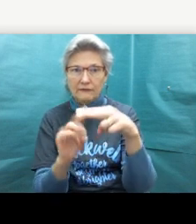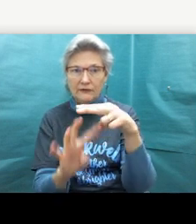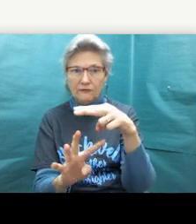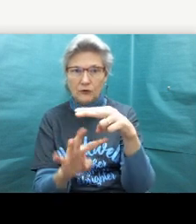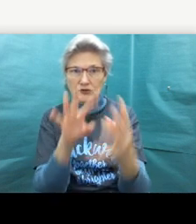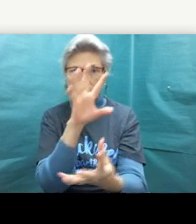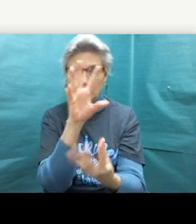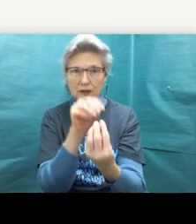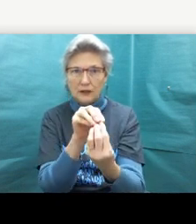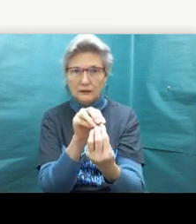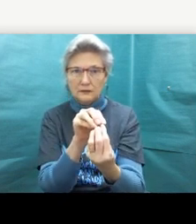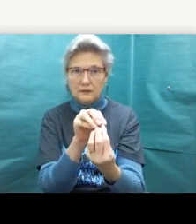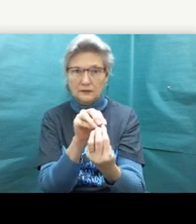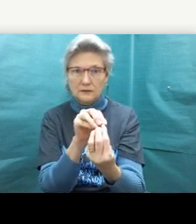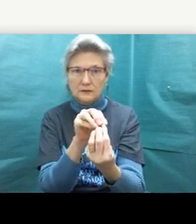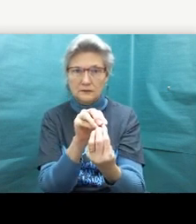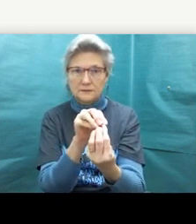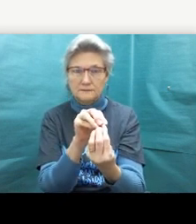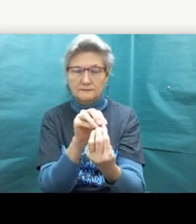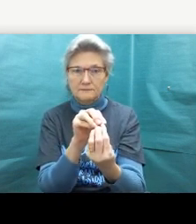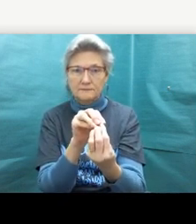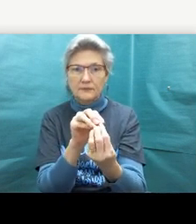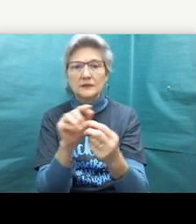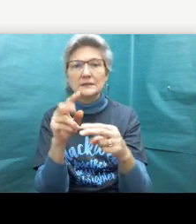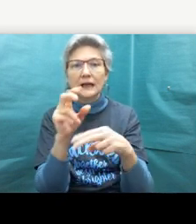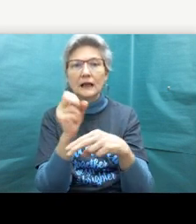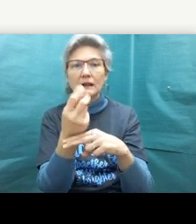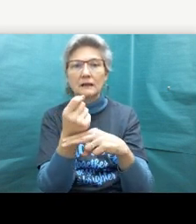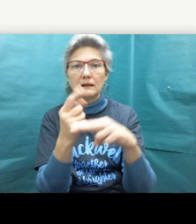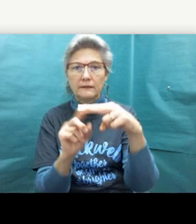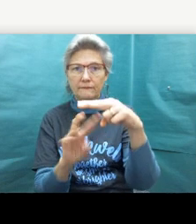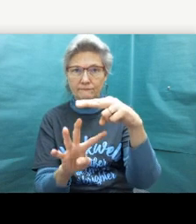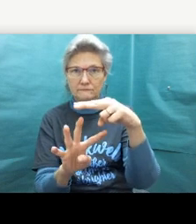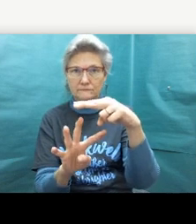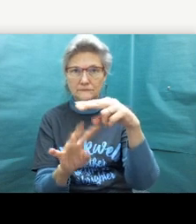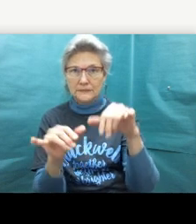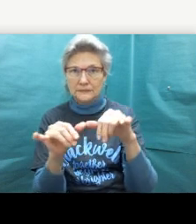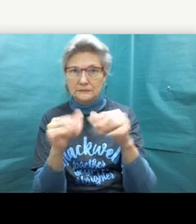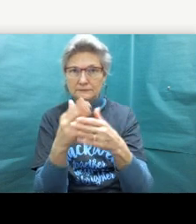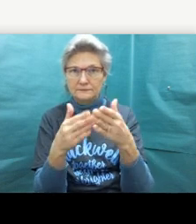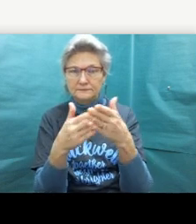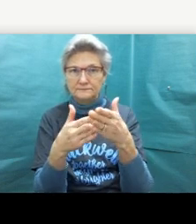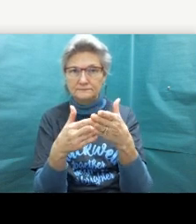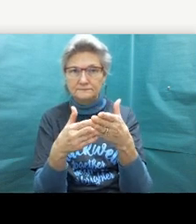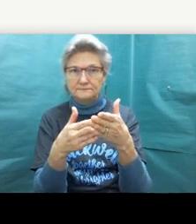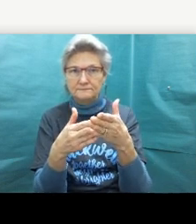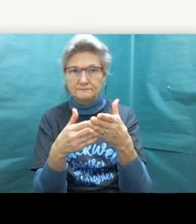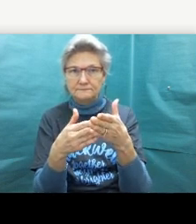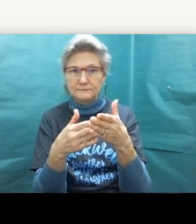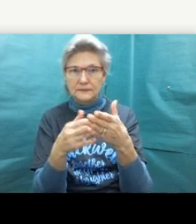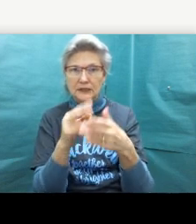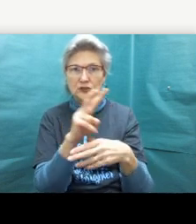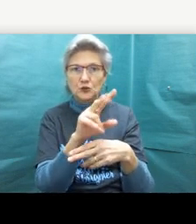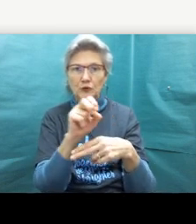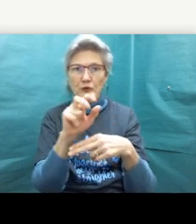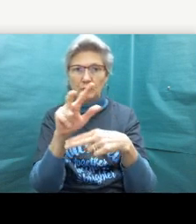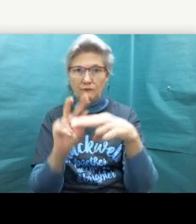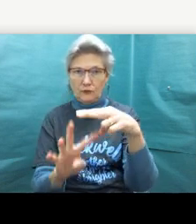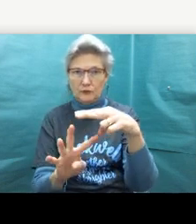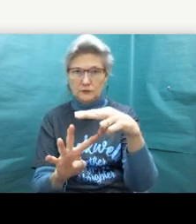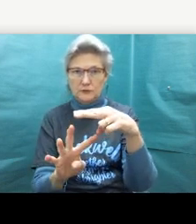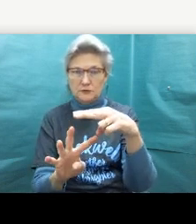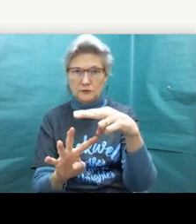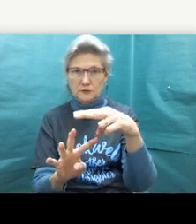11 fourths. So there's 11 fourth size pieces. So 2